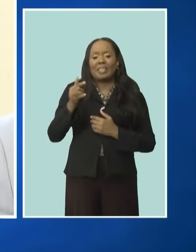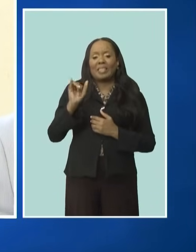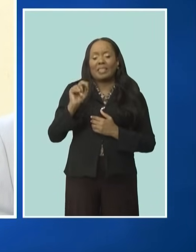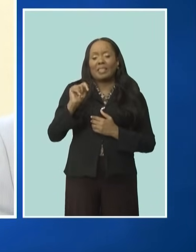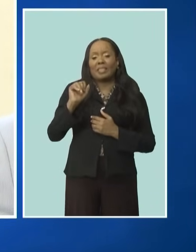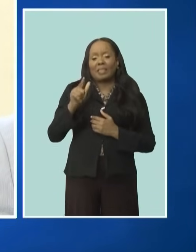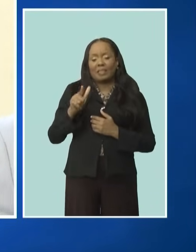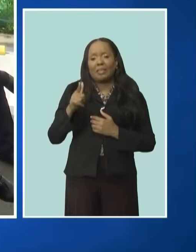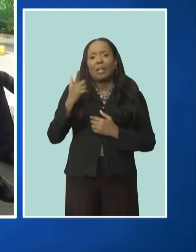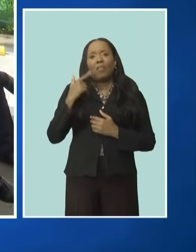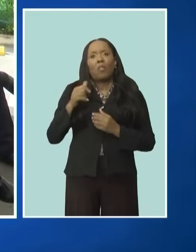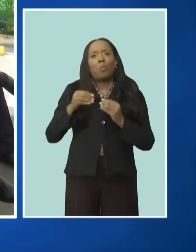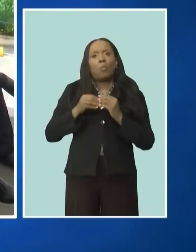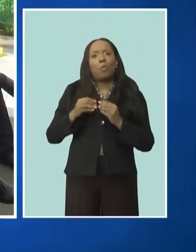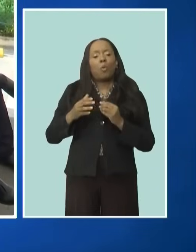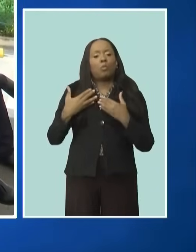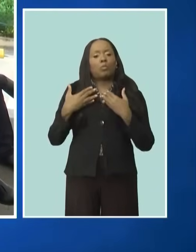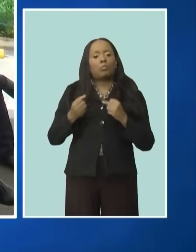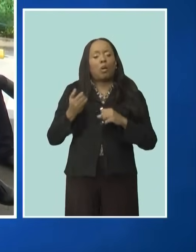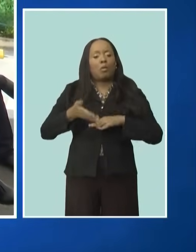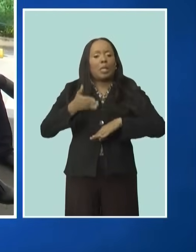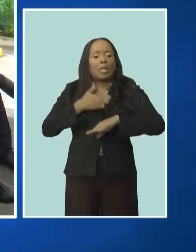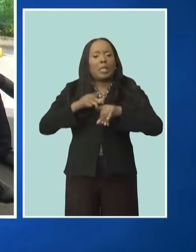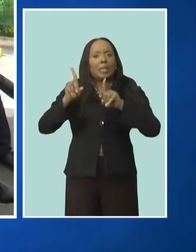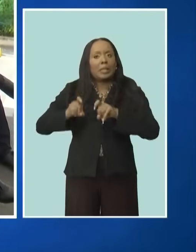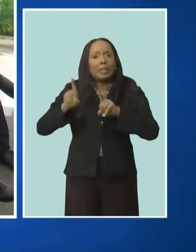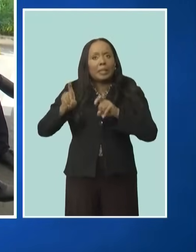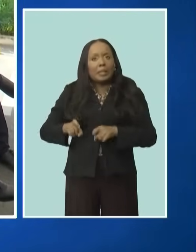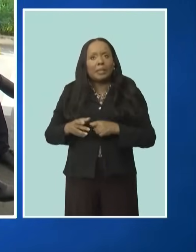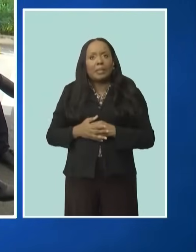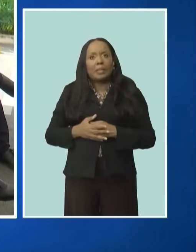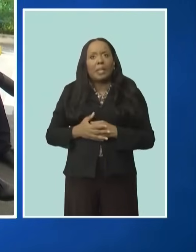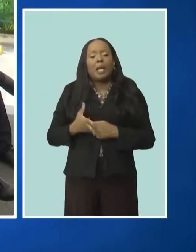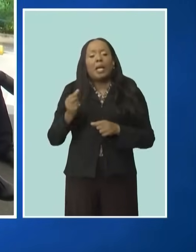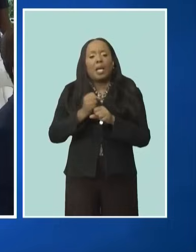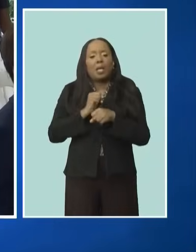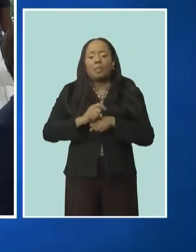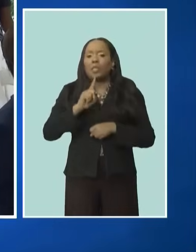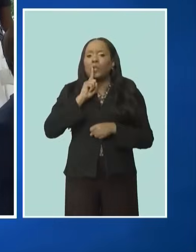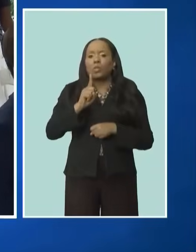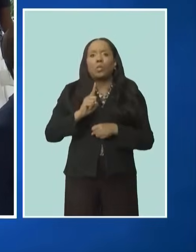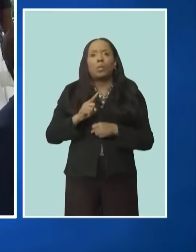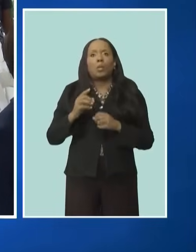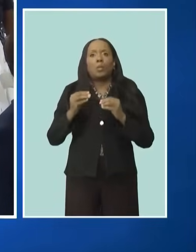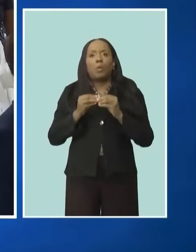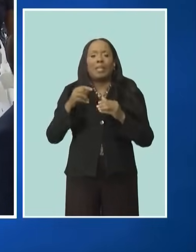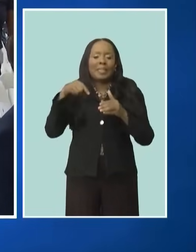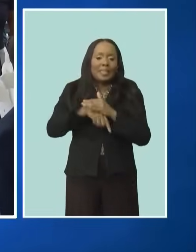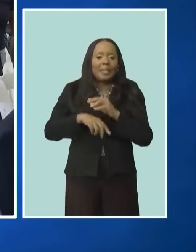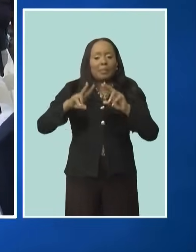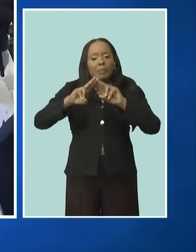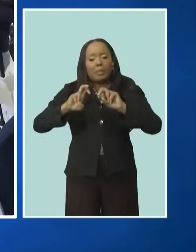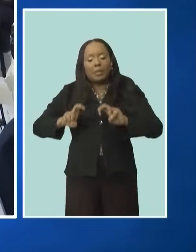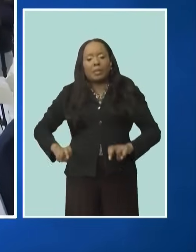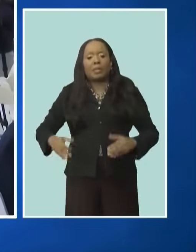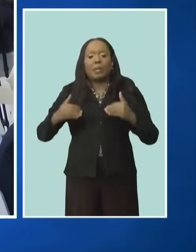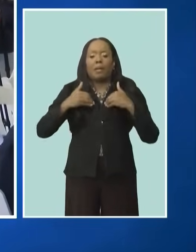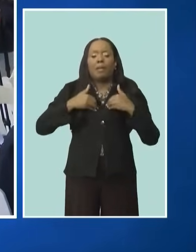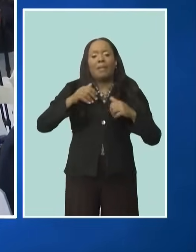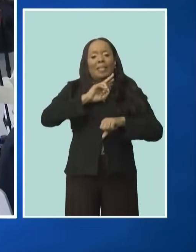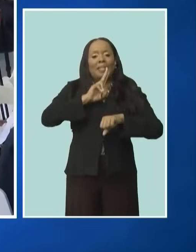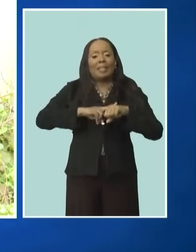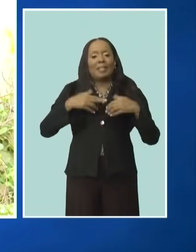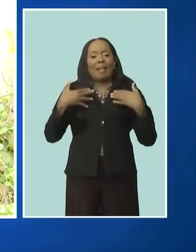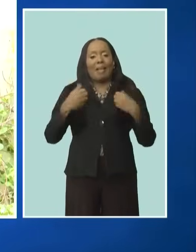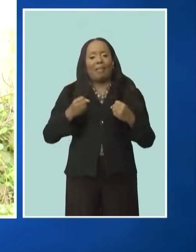Health Organization and its information systems for health maturity assessment to build a national health information